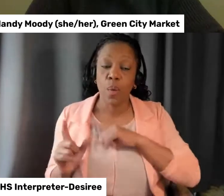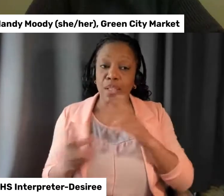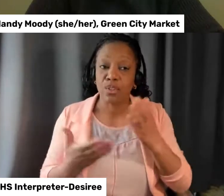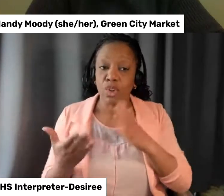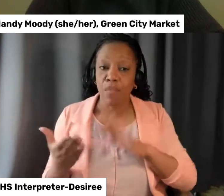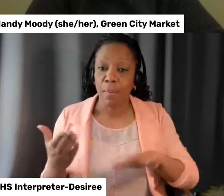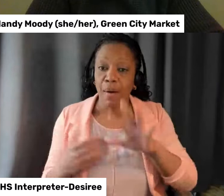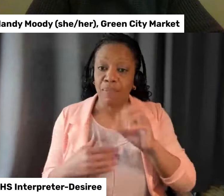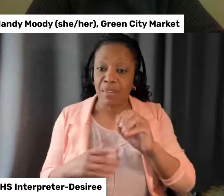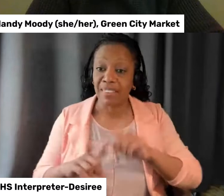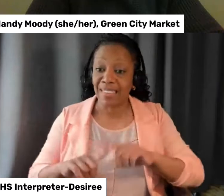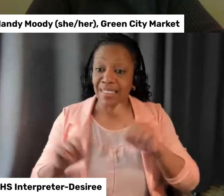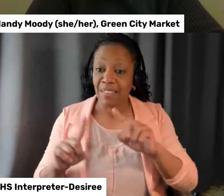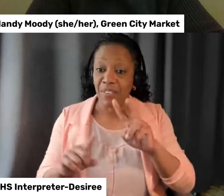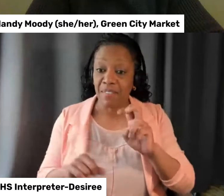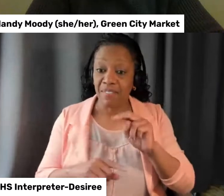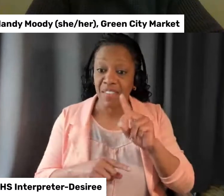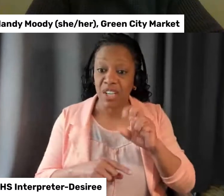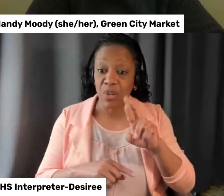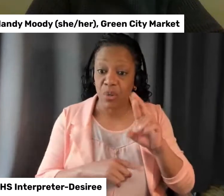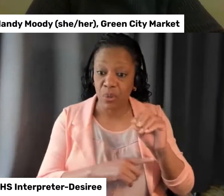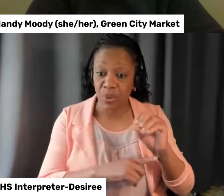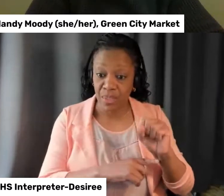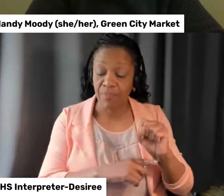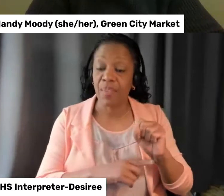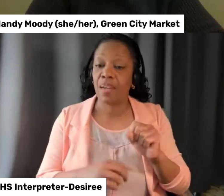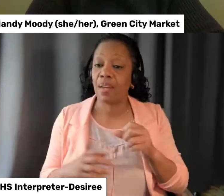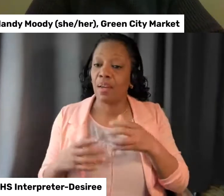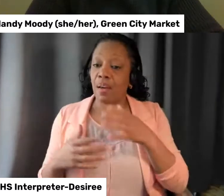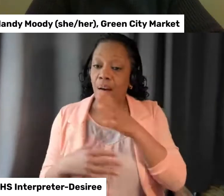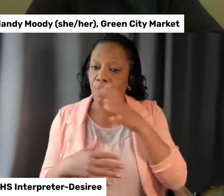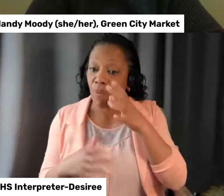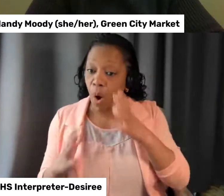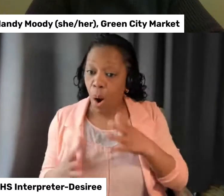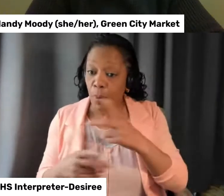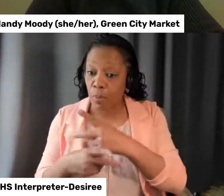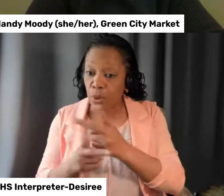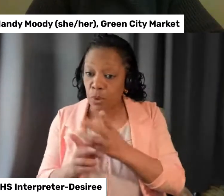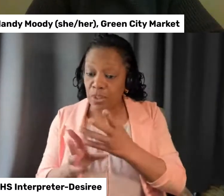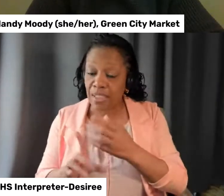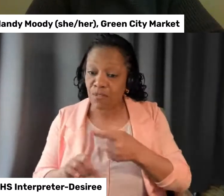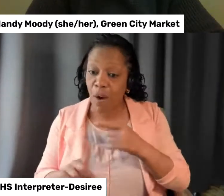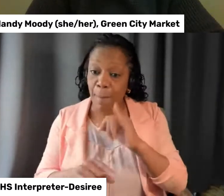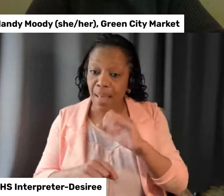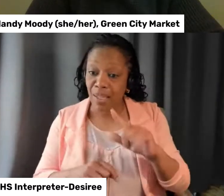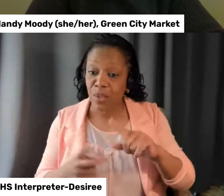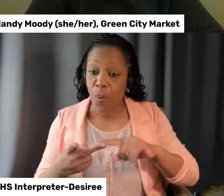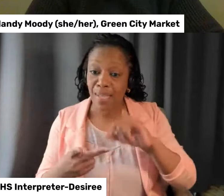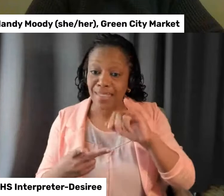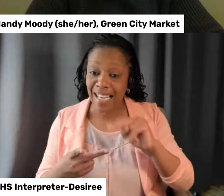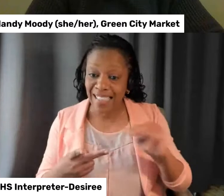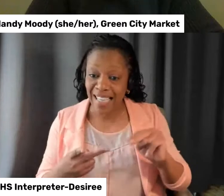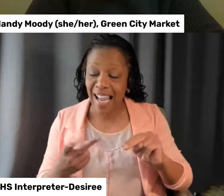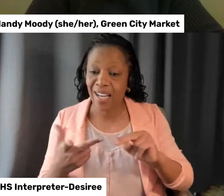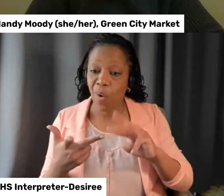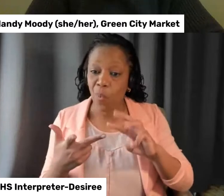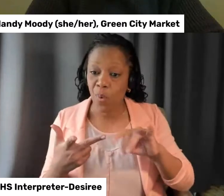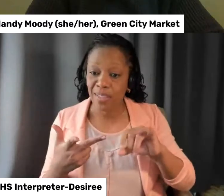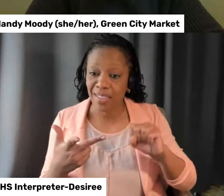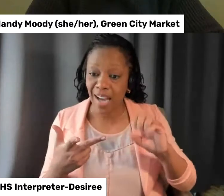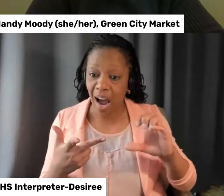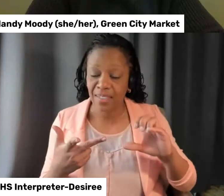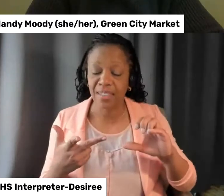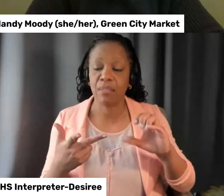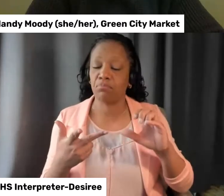different vendors, so farmers and food producers from Illinois, Indiana, Michigan, and Wisconsin. And so we are